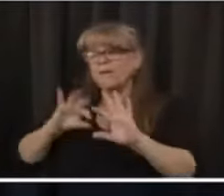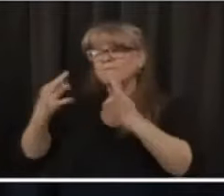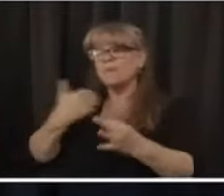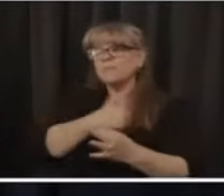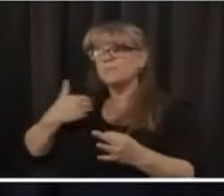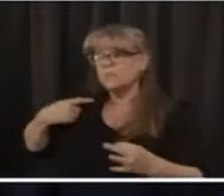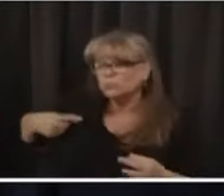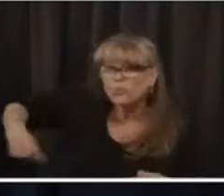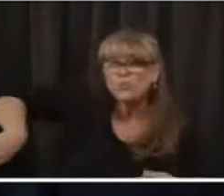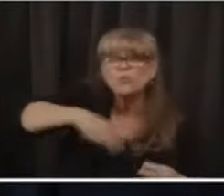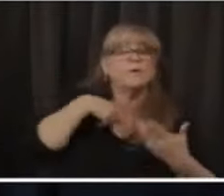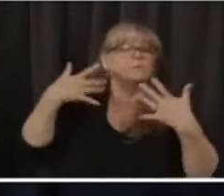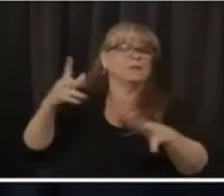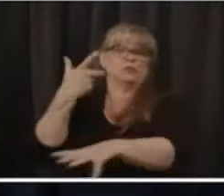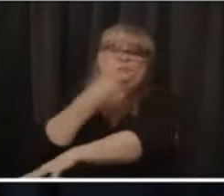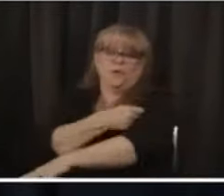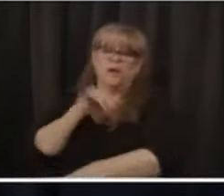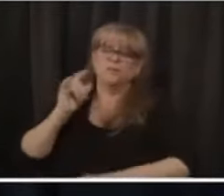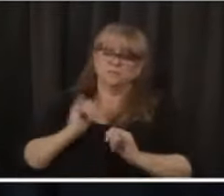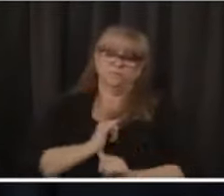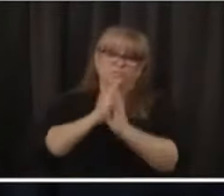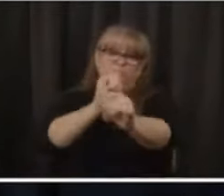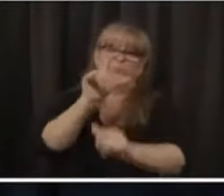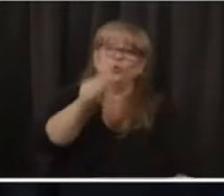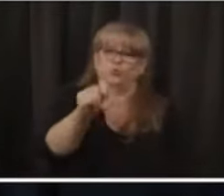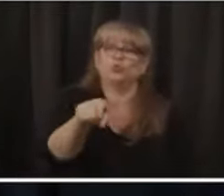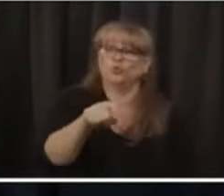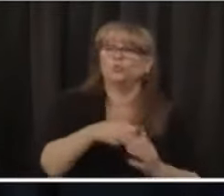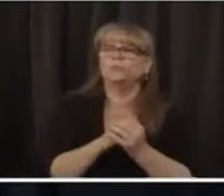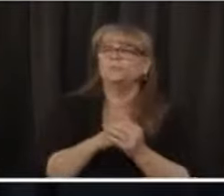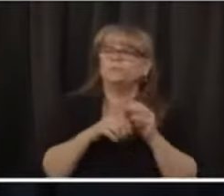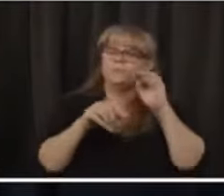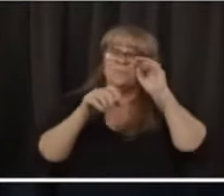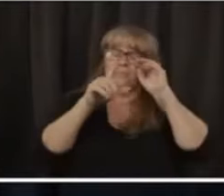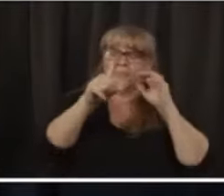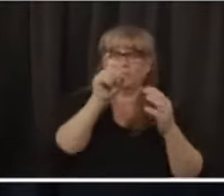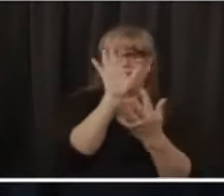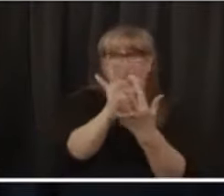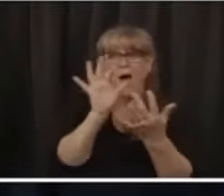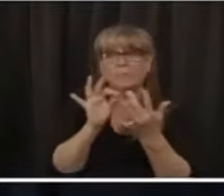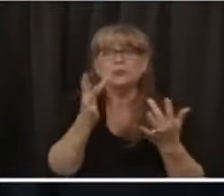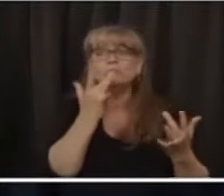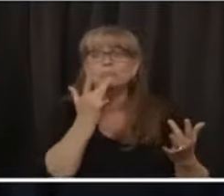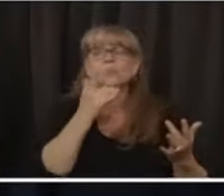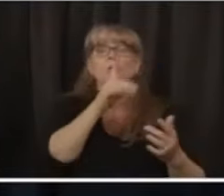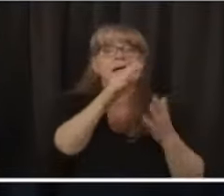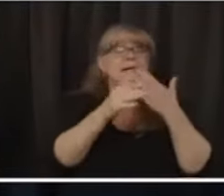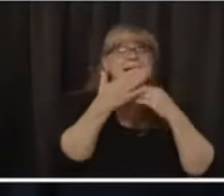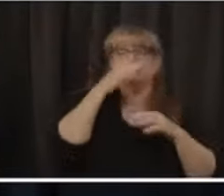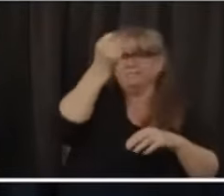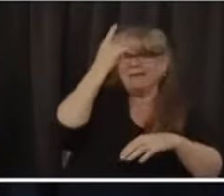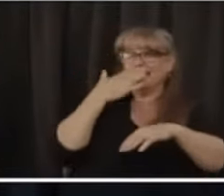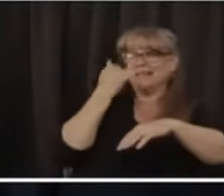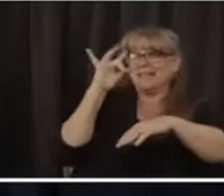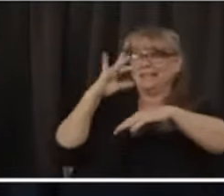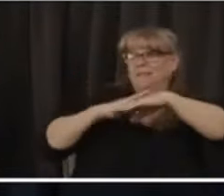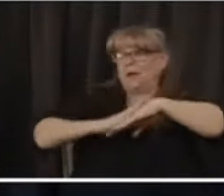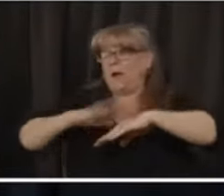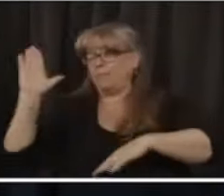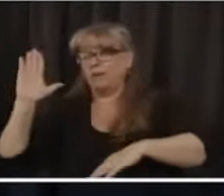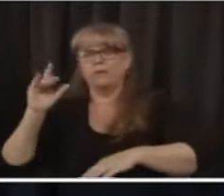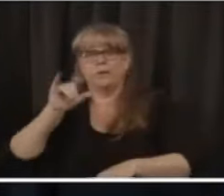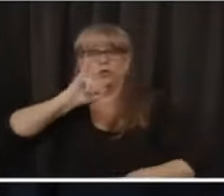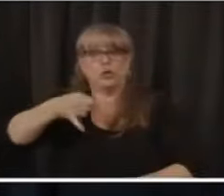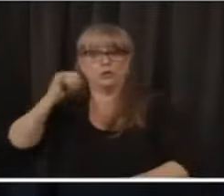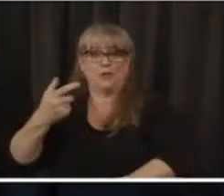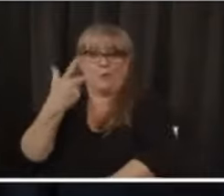That means that the 1-dose option is available, again, to Coloradans who prefer it, 18 and up. A single shot might be easier for you and your lifestyle if